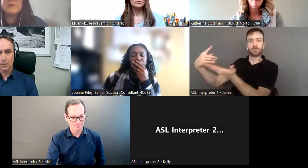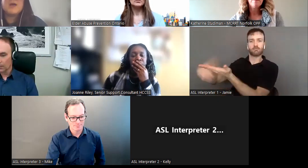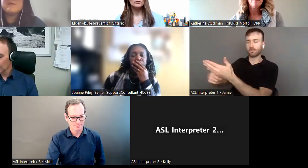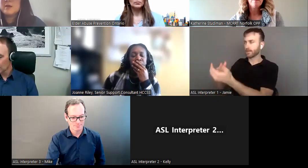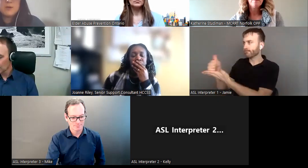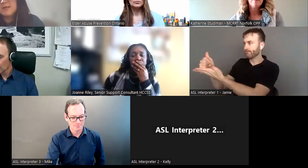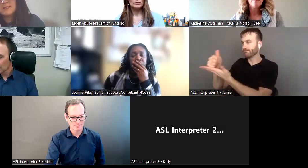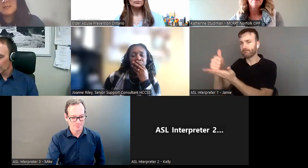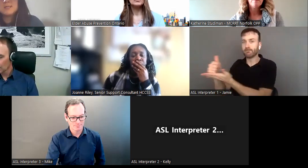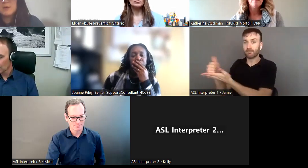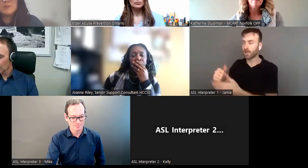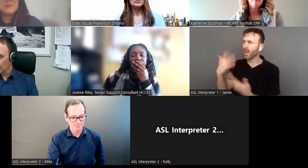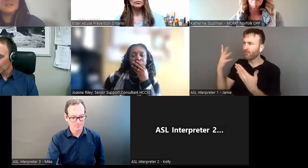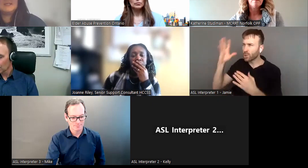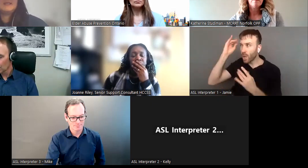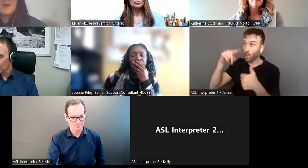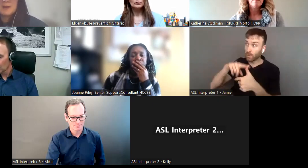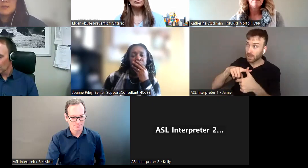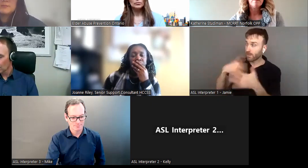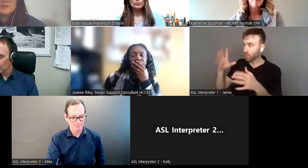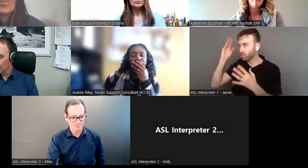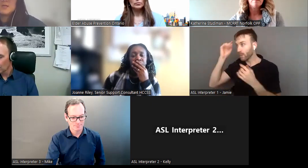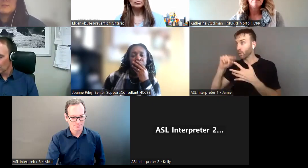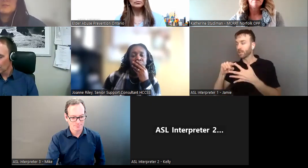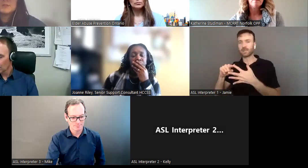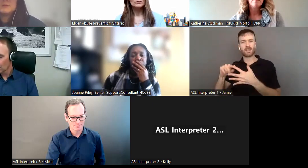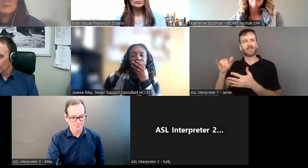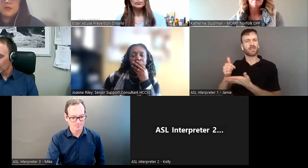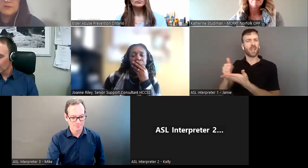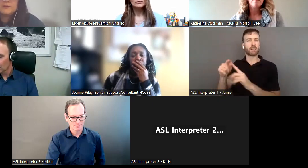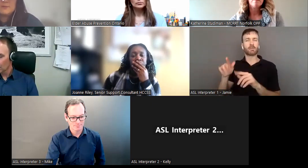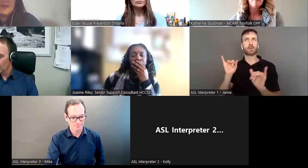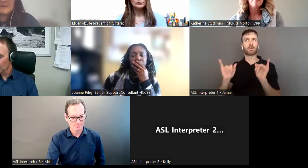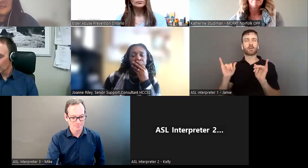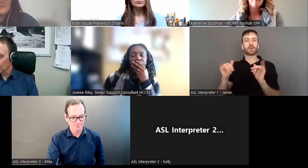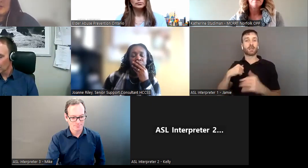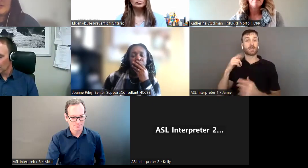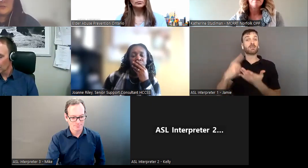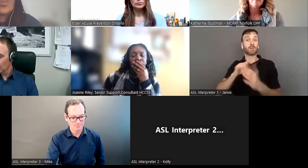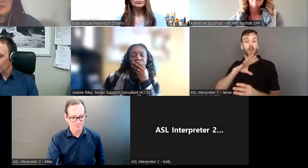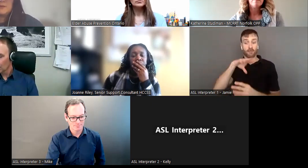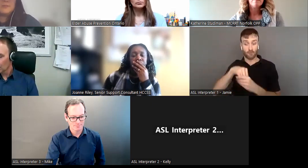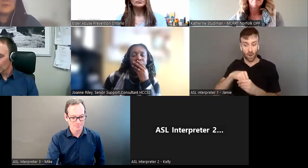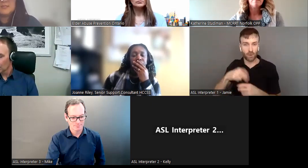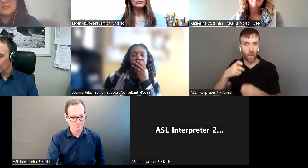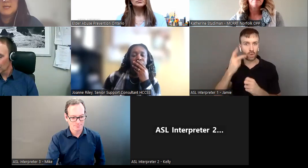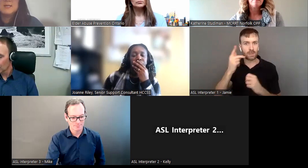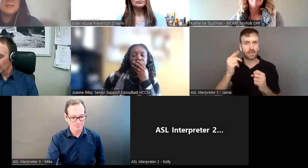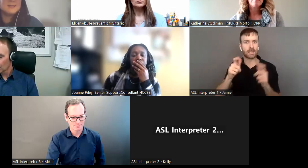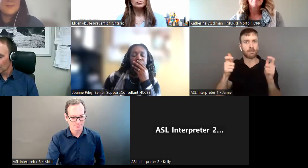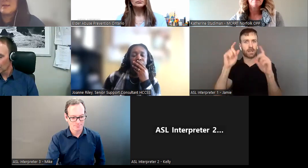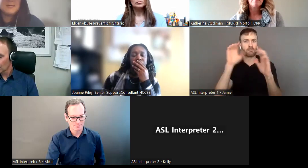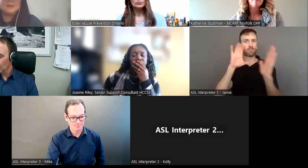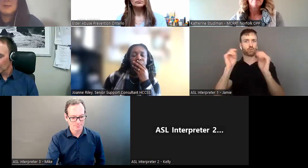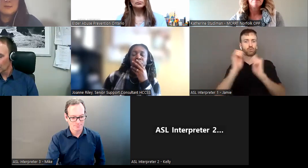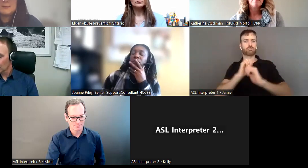about, have you thought about this? Because it helps people just to step back a little bit. Sometimes when we're so involved, you can't see the bigger picture. So we help people just to let's